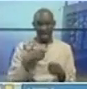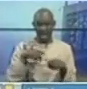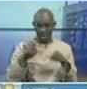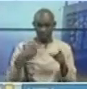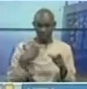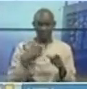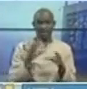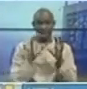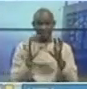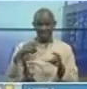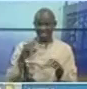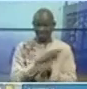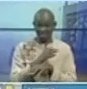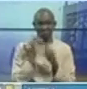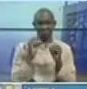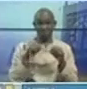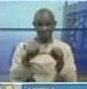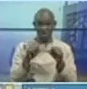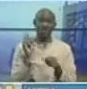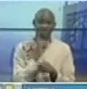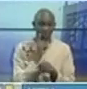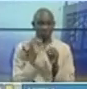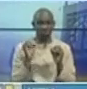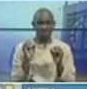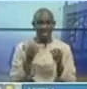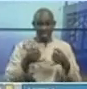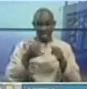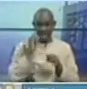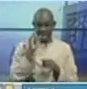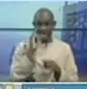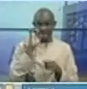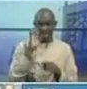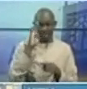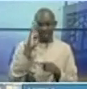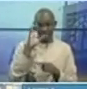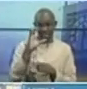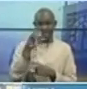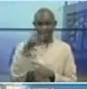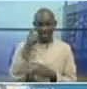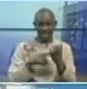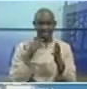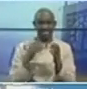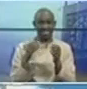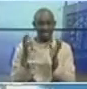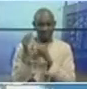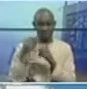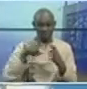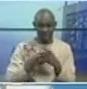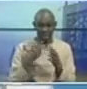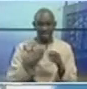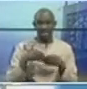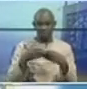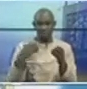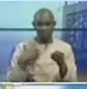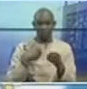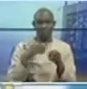out campaigns this evening and tomorrow. The Independent Electoral and Boundaries Commission is expected to start distribution of